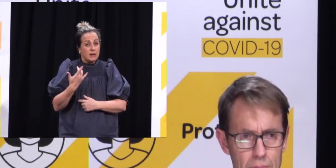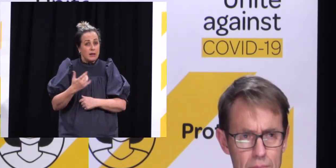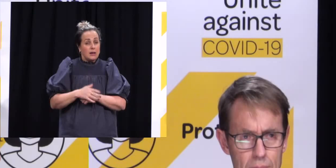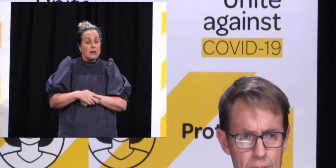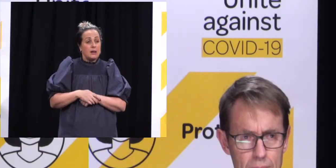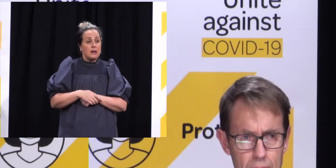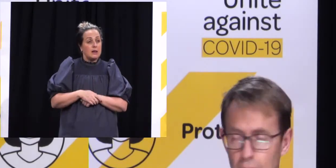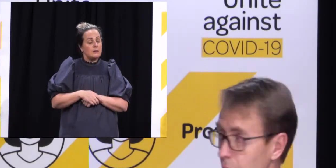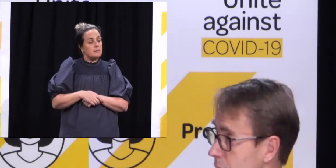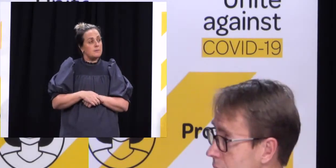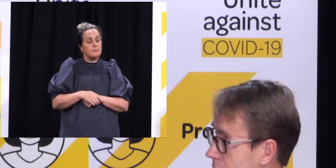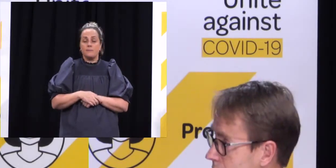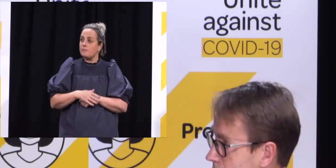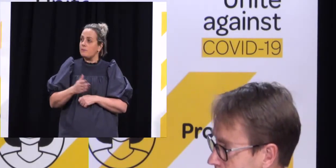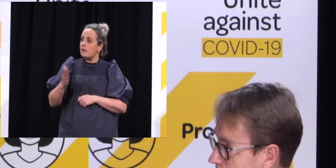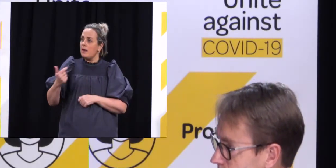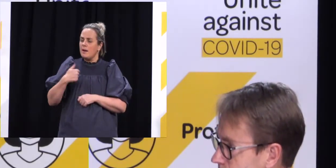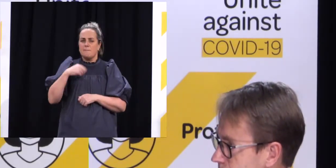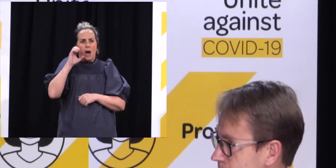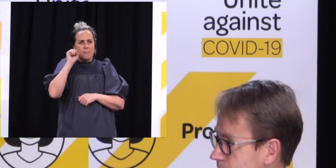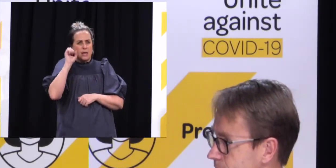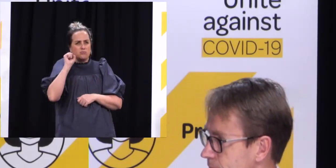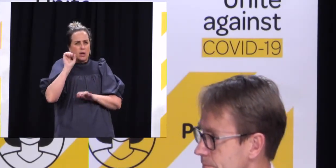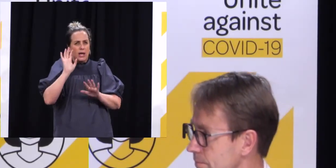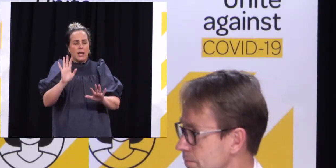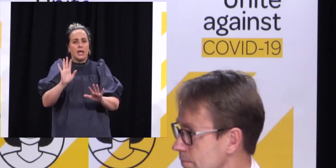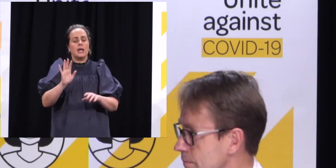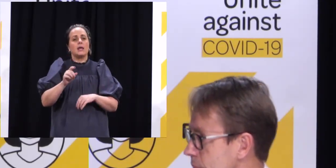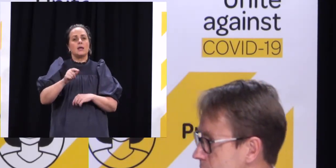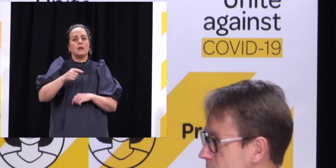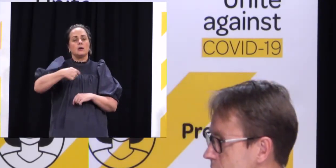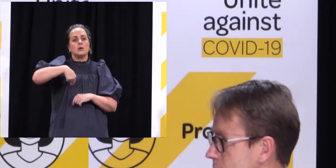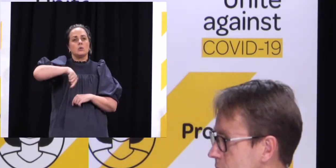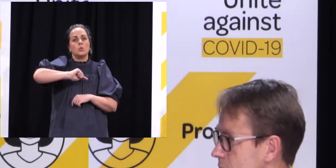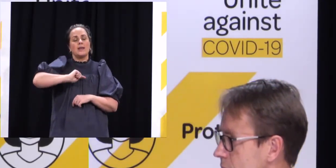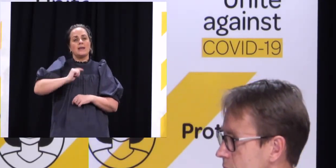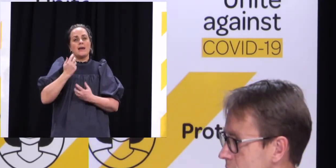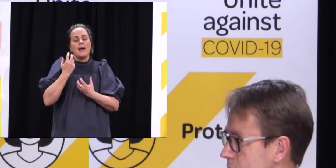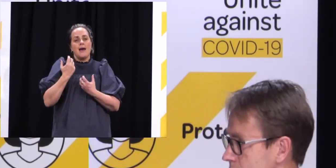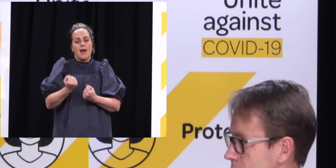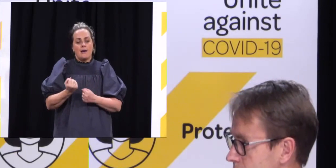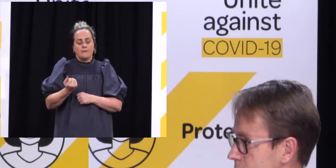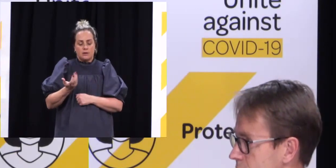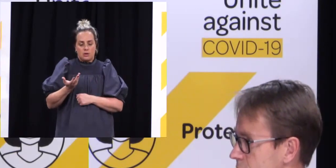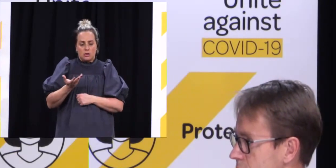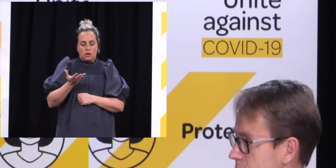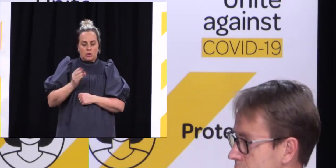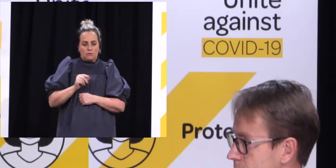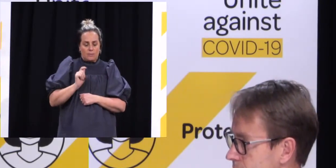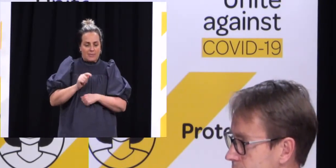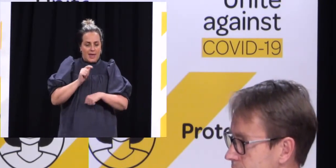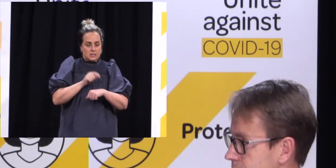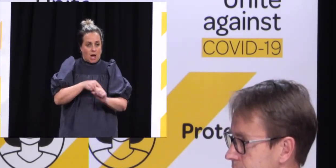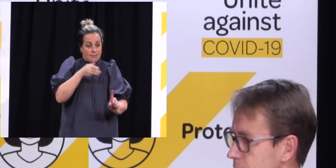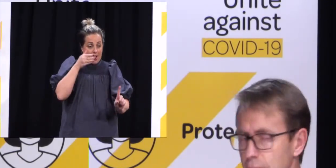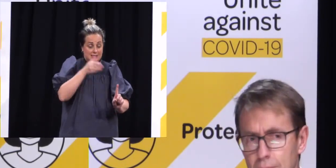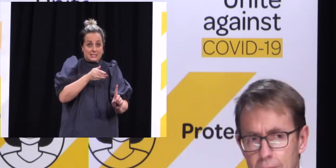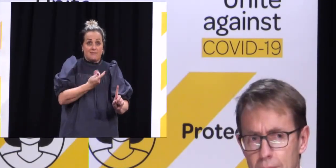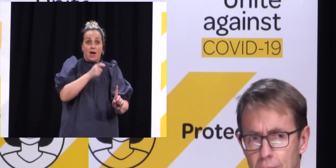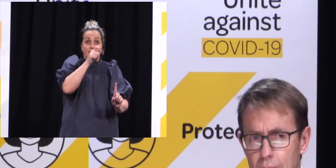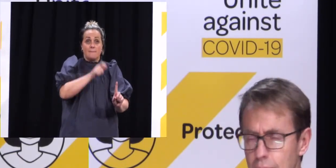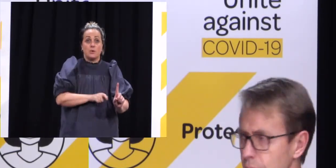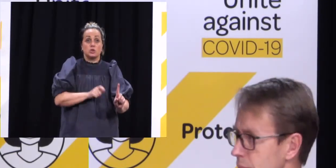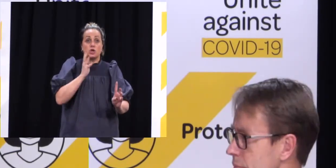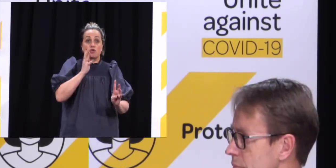Yeah. My memory is that we have, from the period that we've identified the individual at the